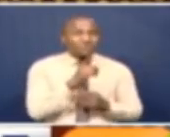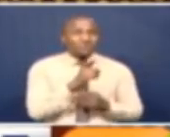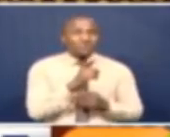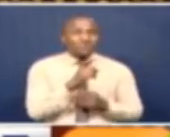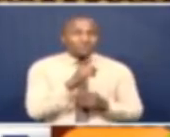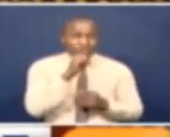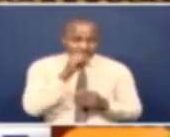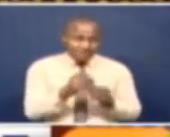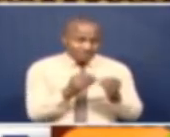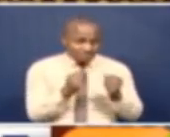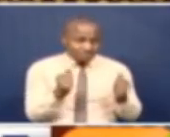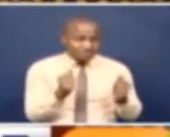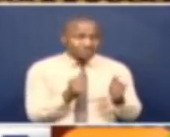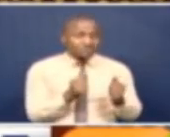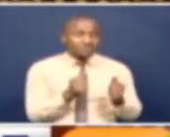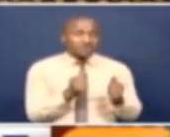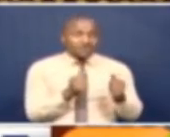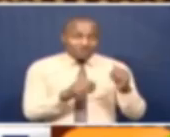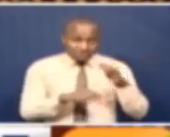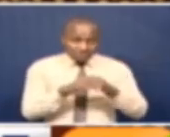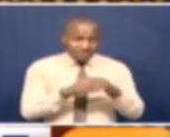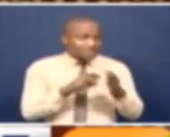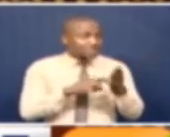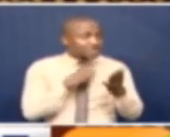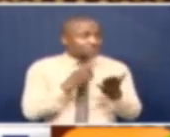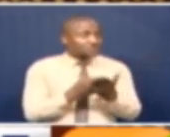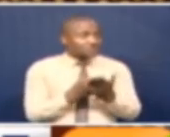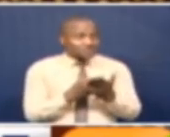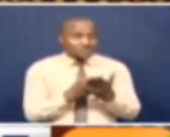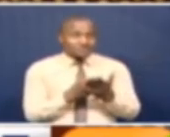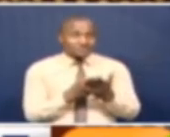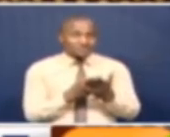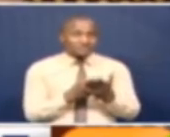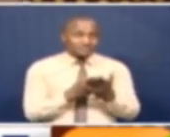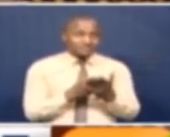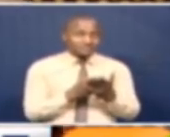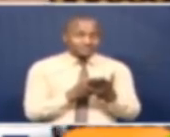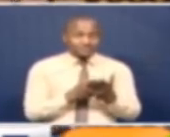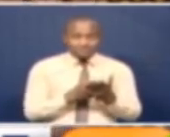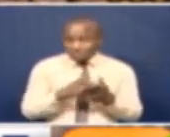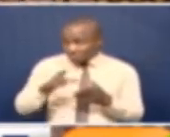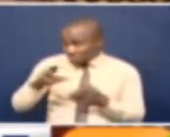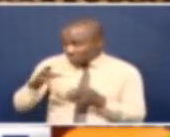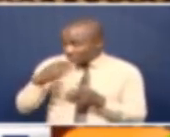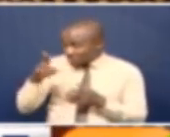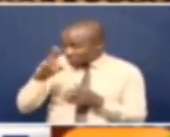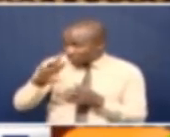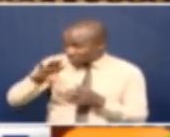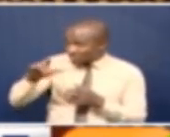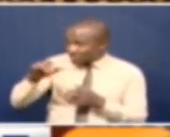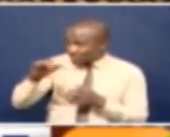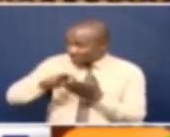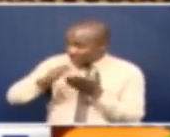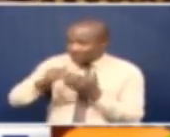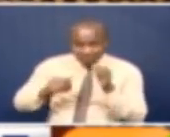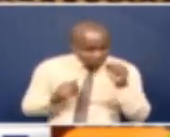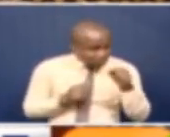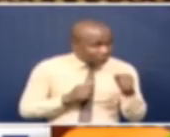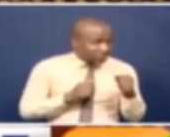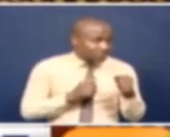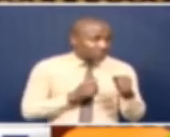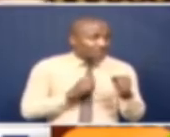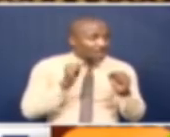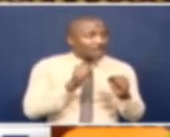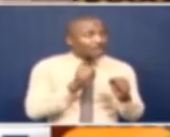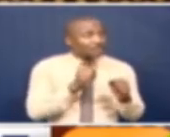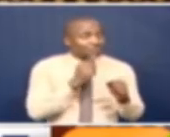limitations with the limitations is the resources. So what so you do, use you county do, you funds. You do M-Pesa, you do all that kind of thing. I can bet